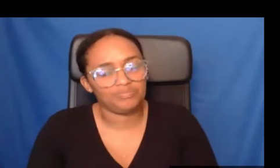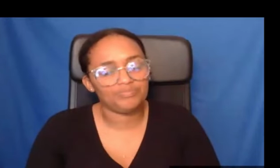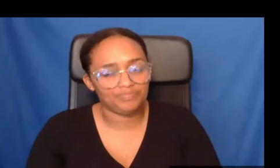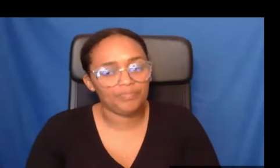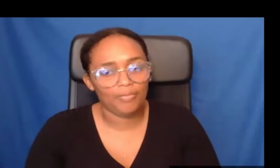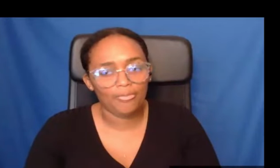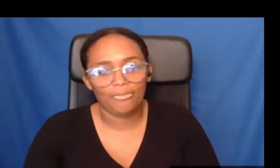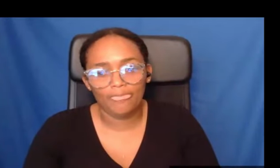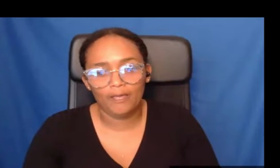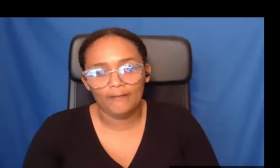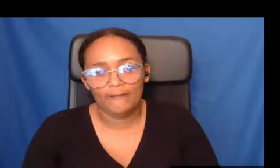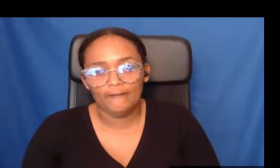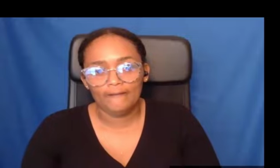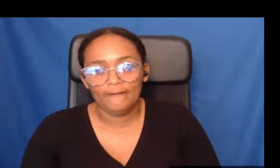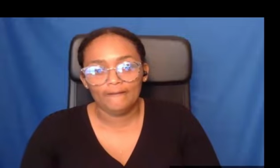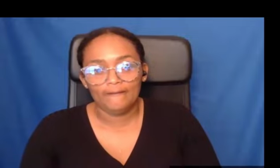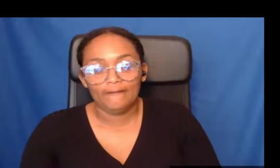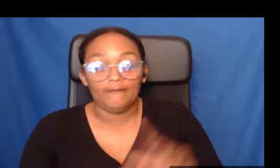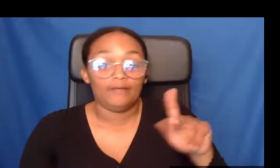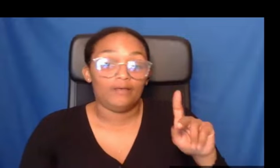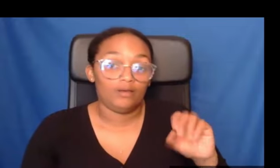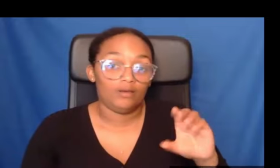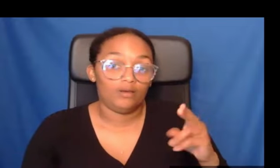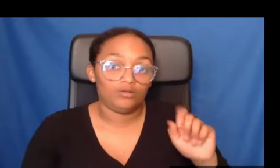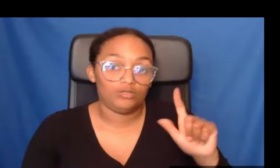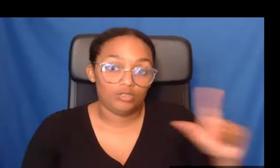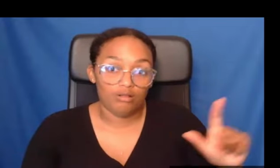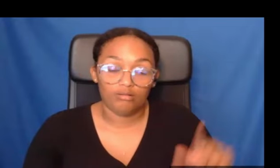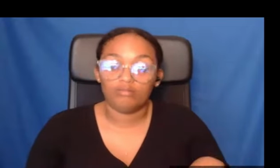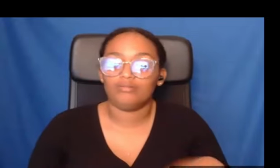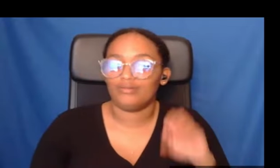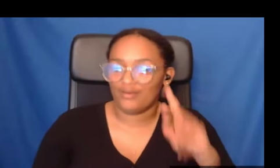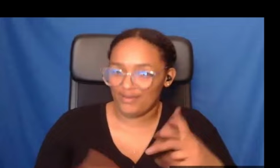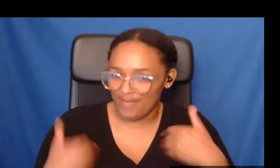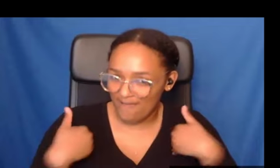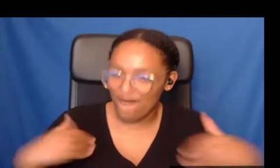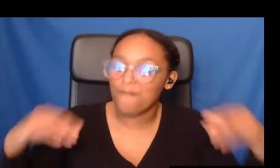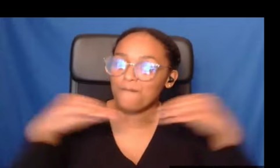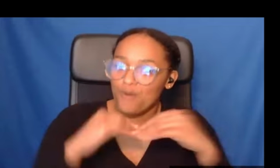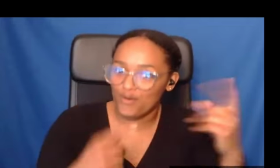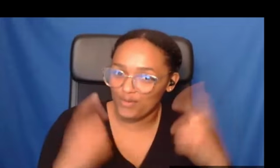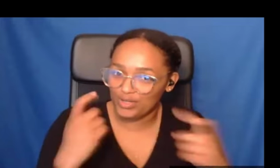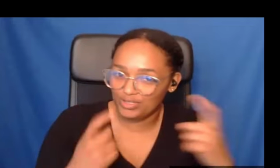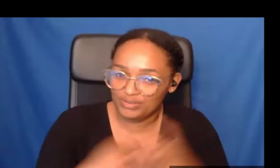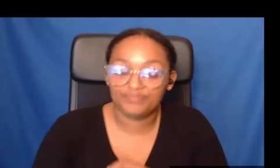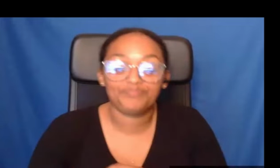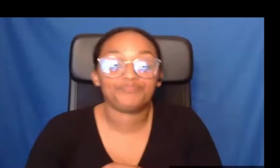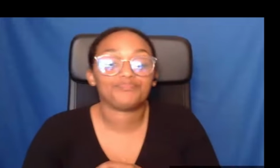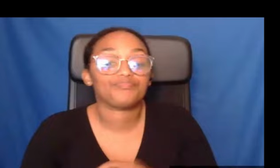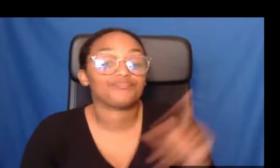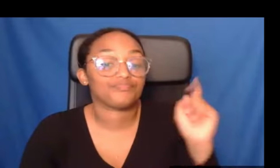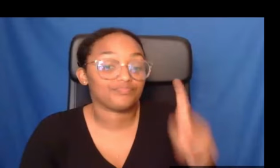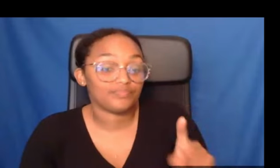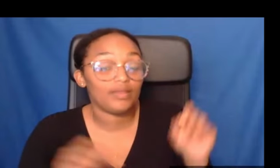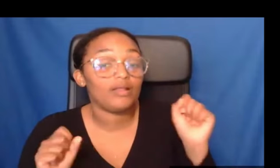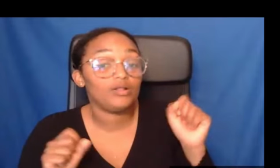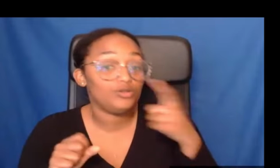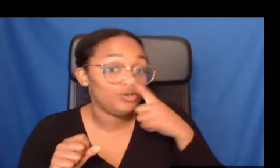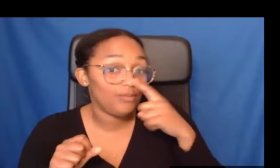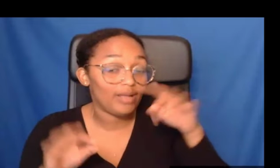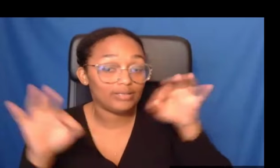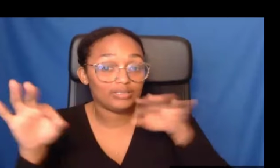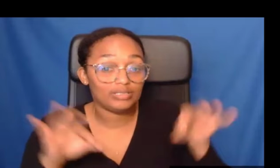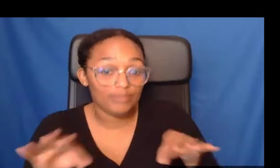Okay, we have some more questions. Can you explain more on the insurance